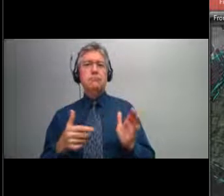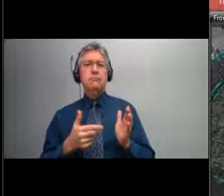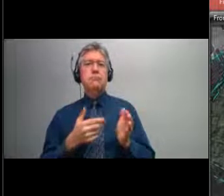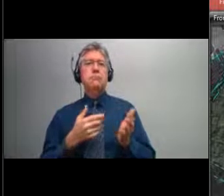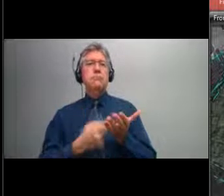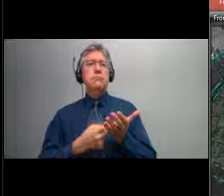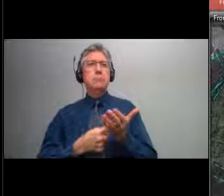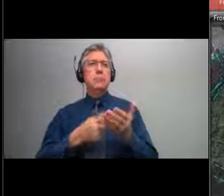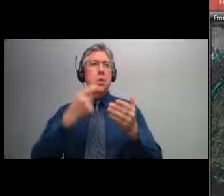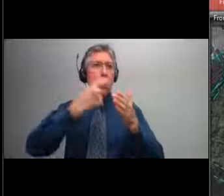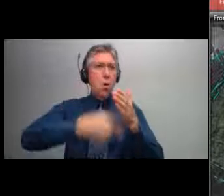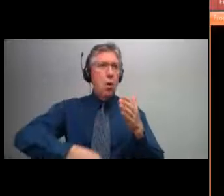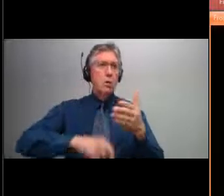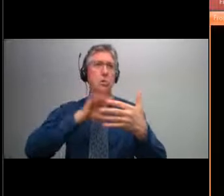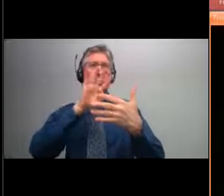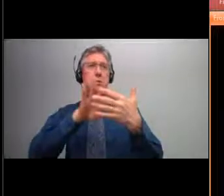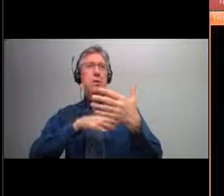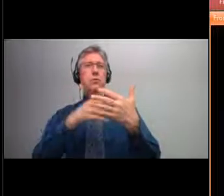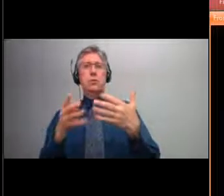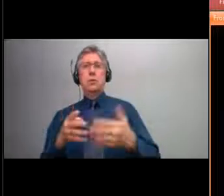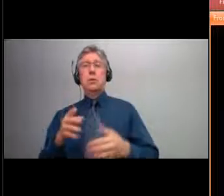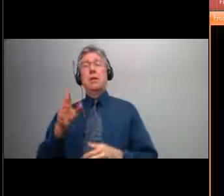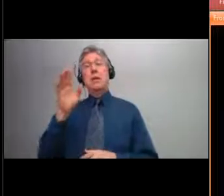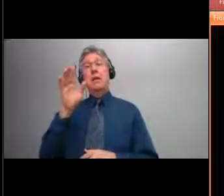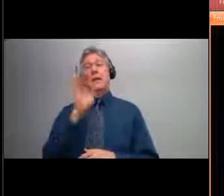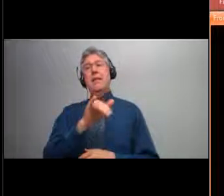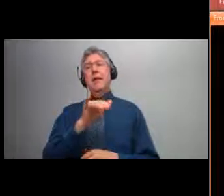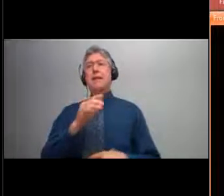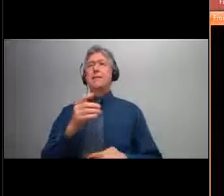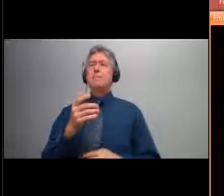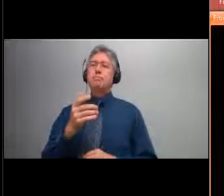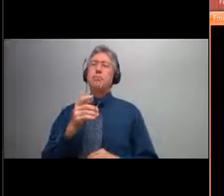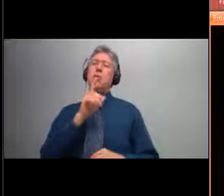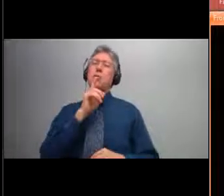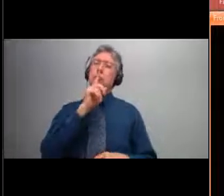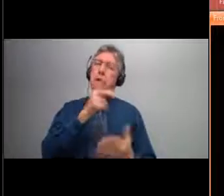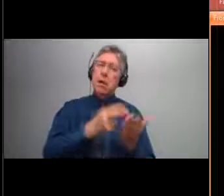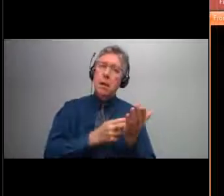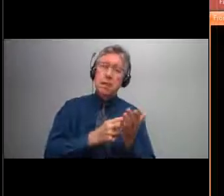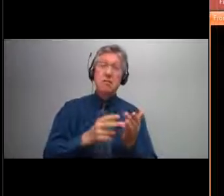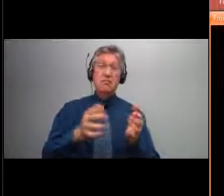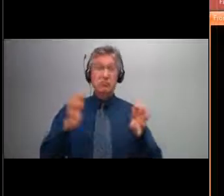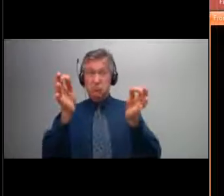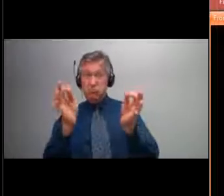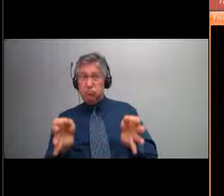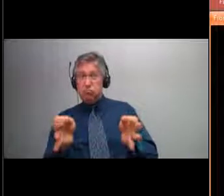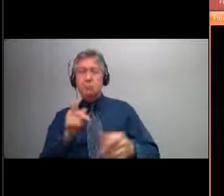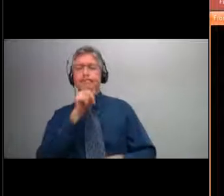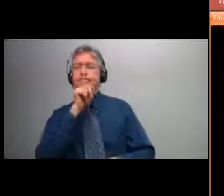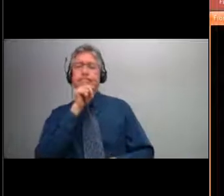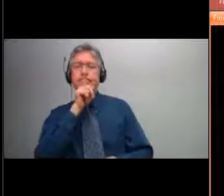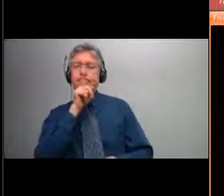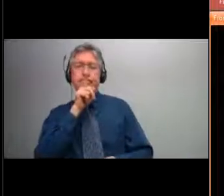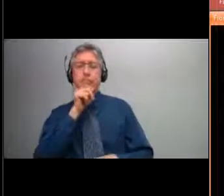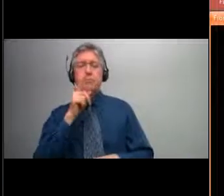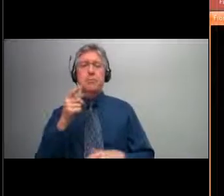cost and the schedule. The schedule is a little bit indeterminate at the moment because we have no